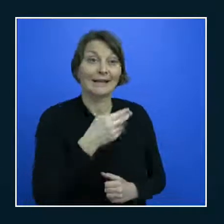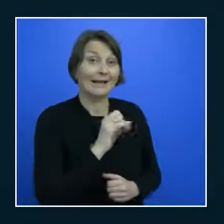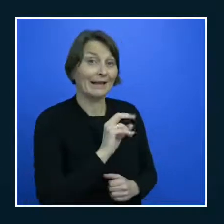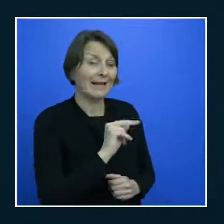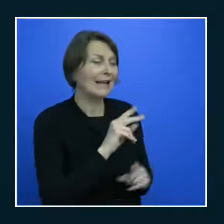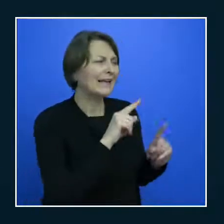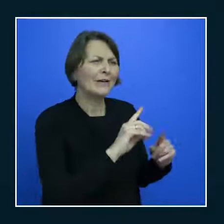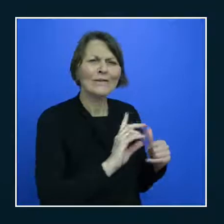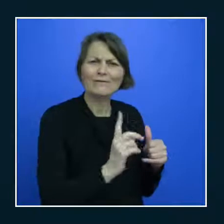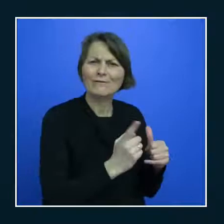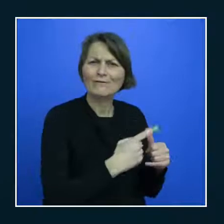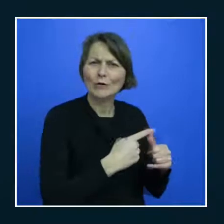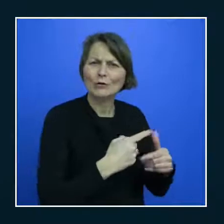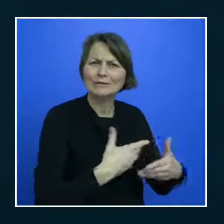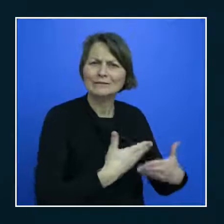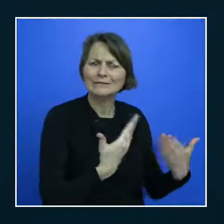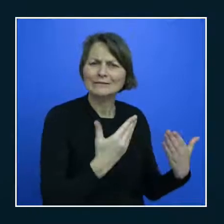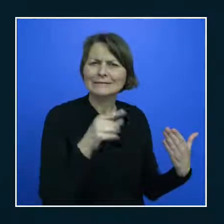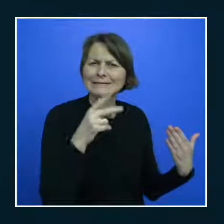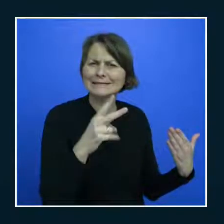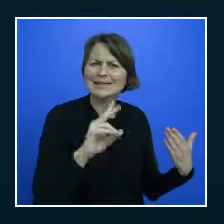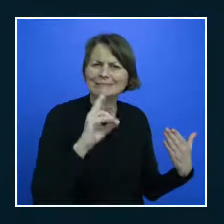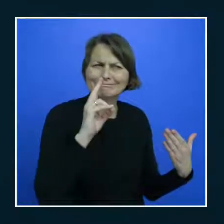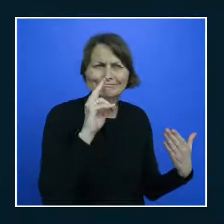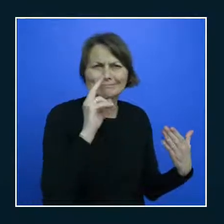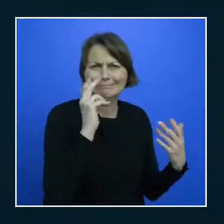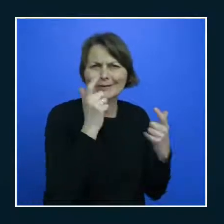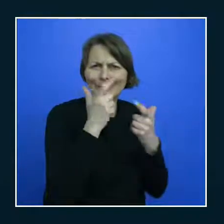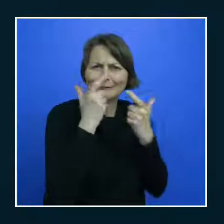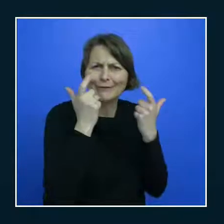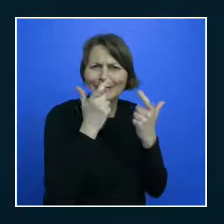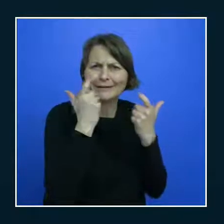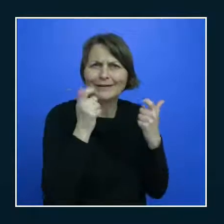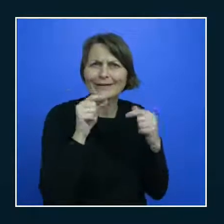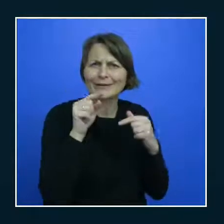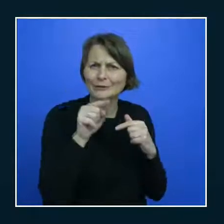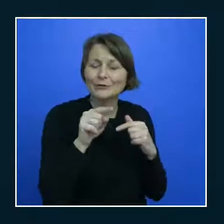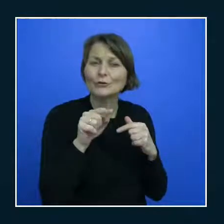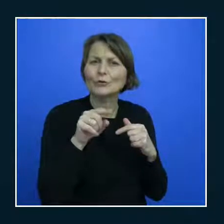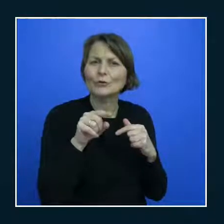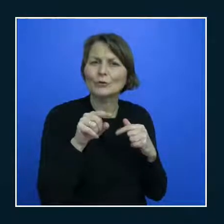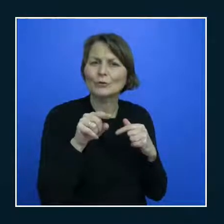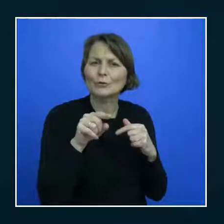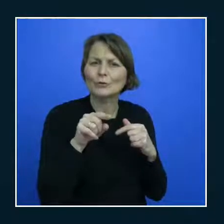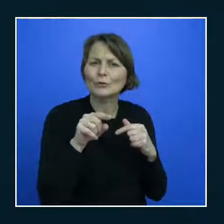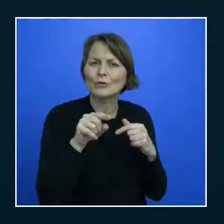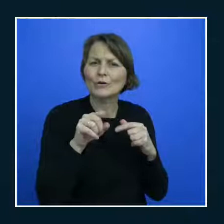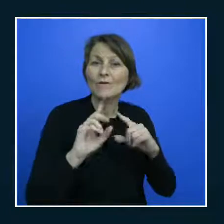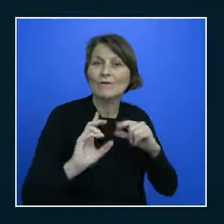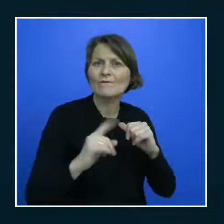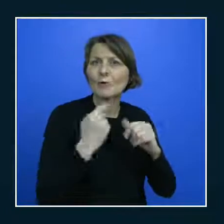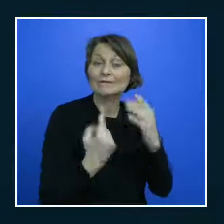funny pictures on Twitter that you broke the set.